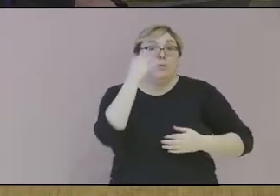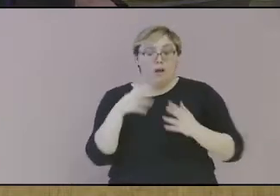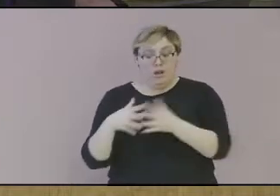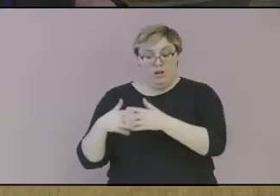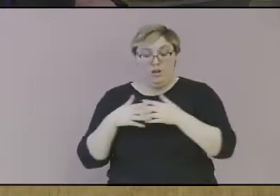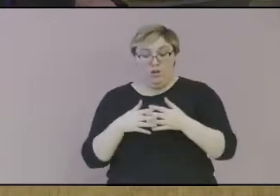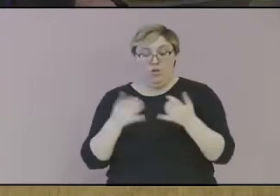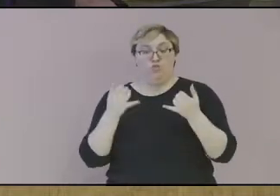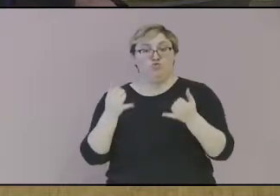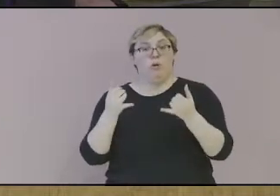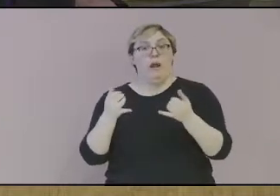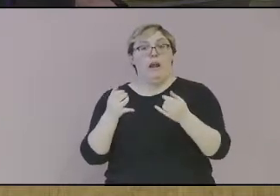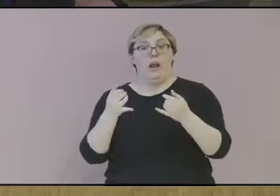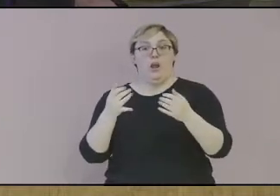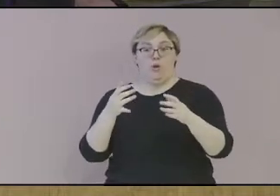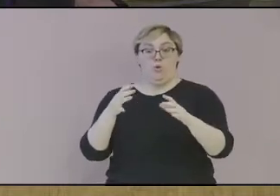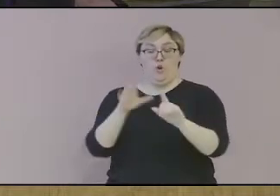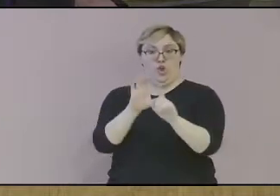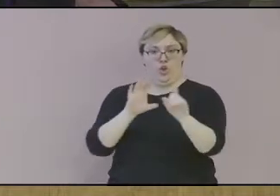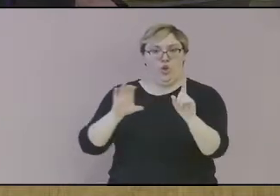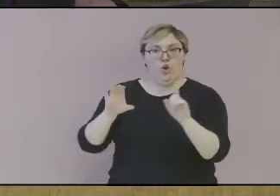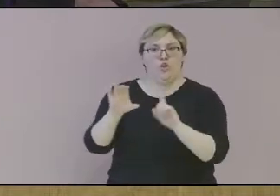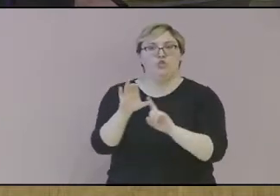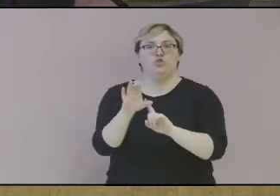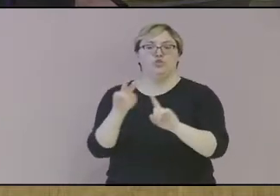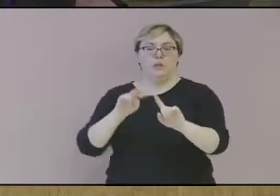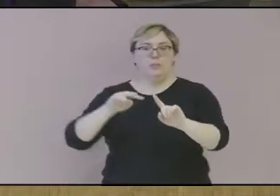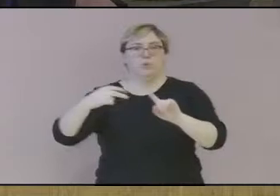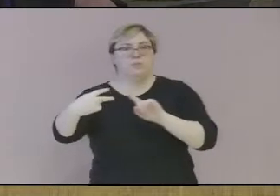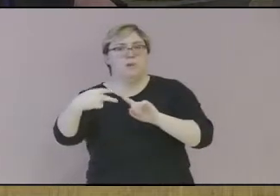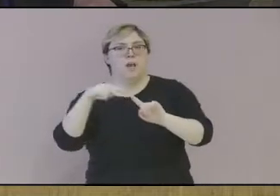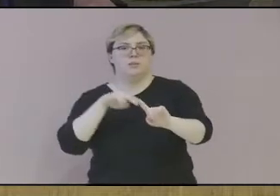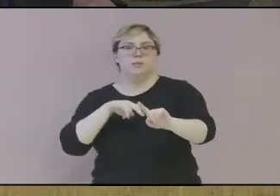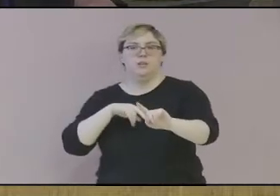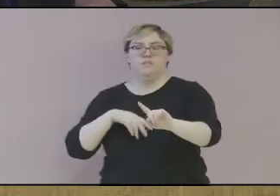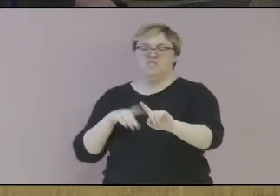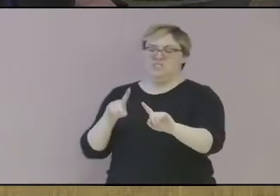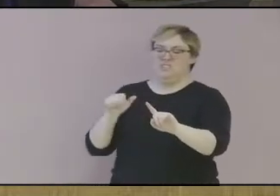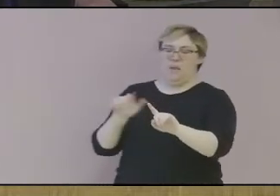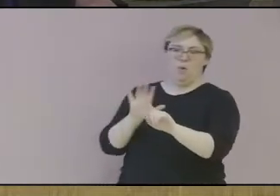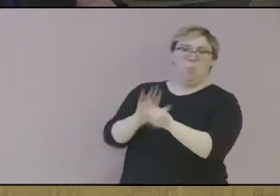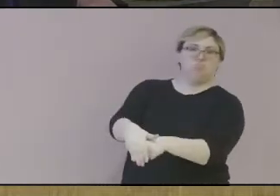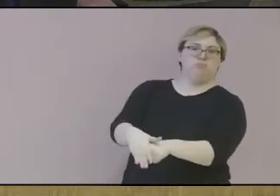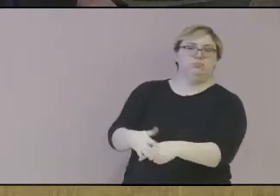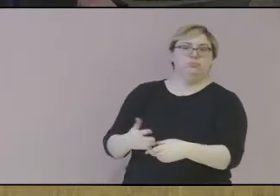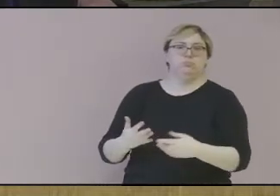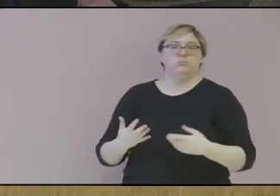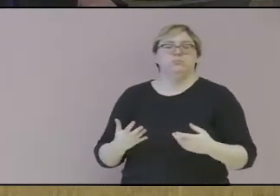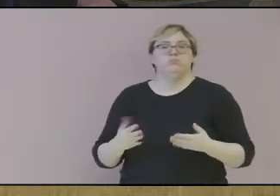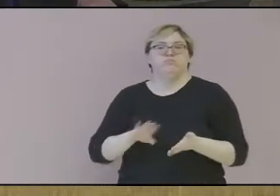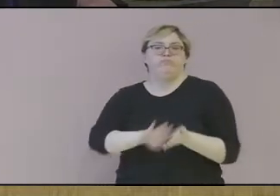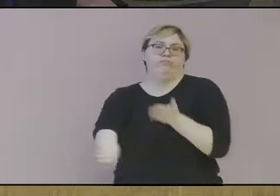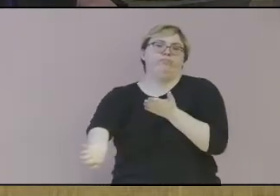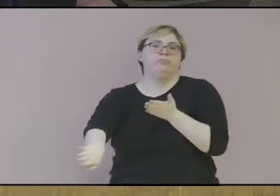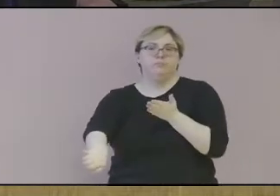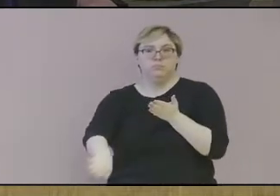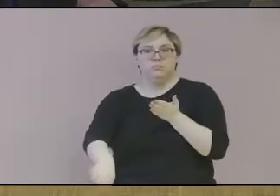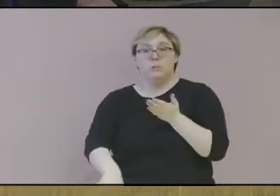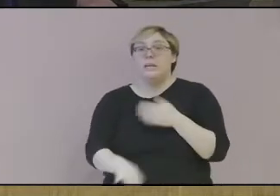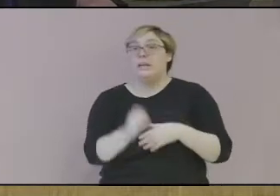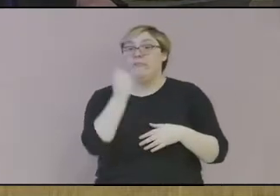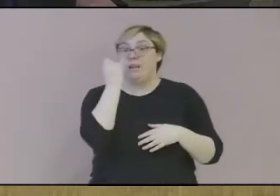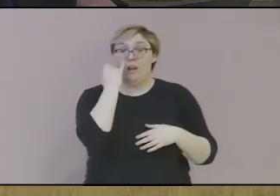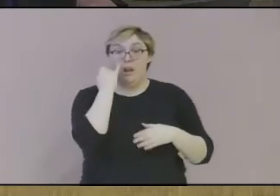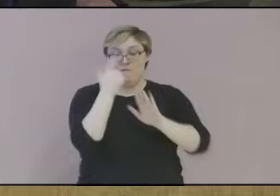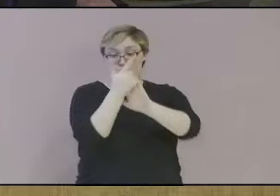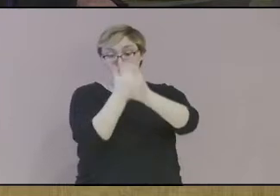right now, and that in itself, it creates so many different risks, even if accommodations haven't changed, even if the ADA